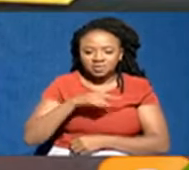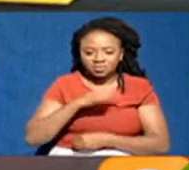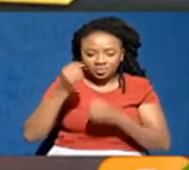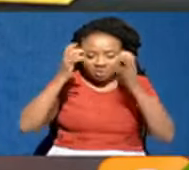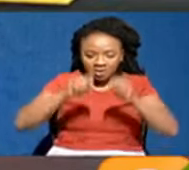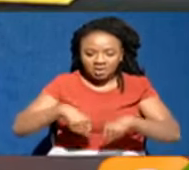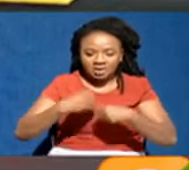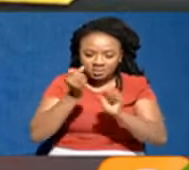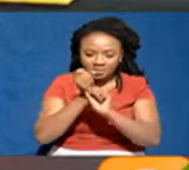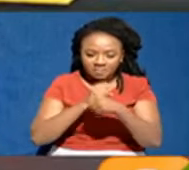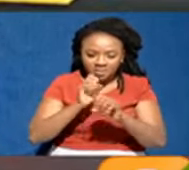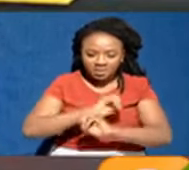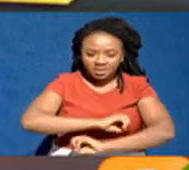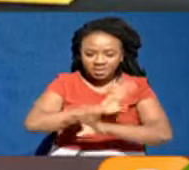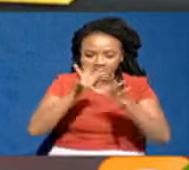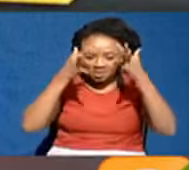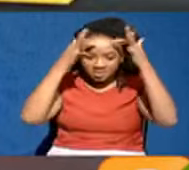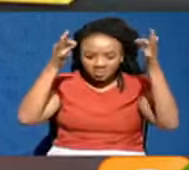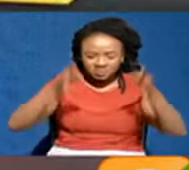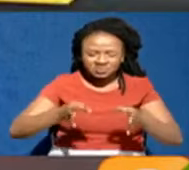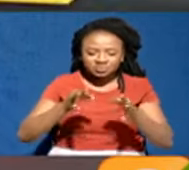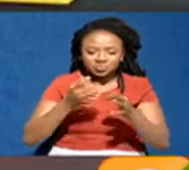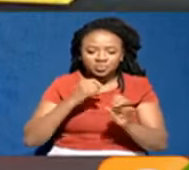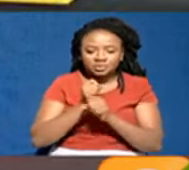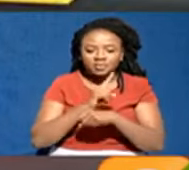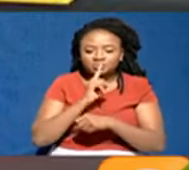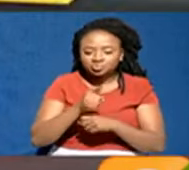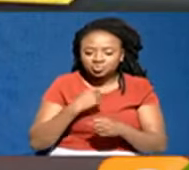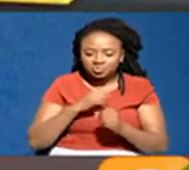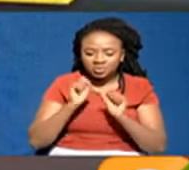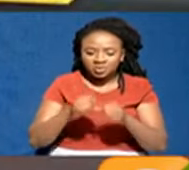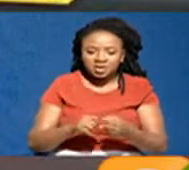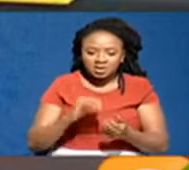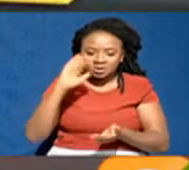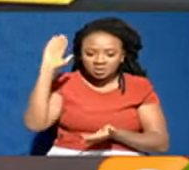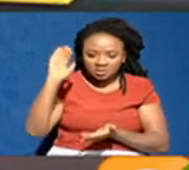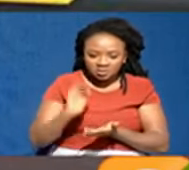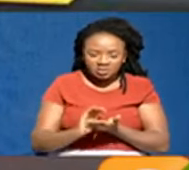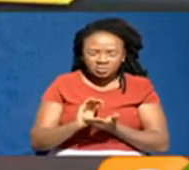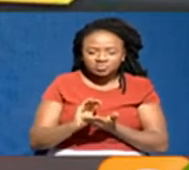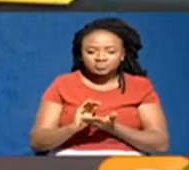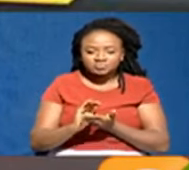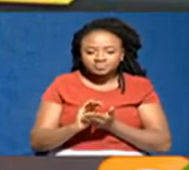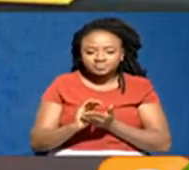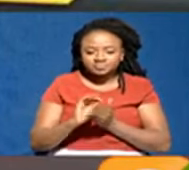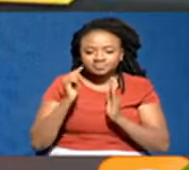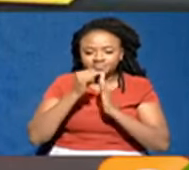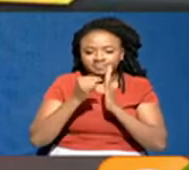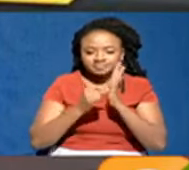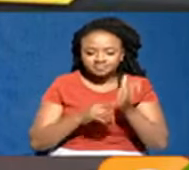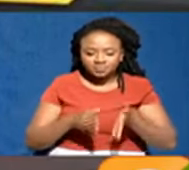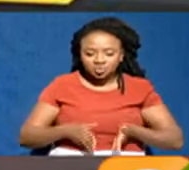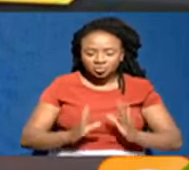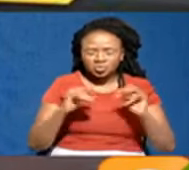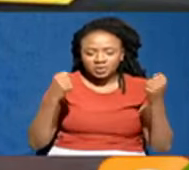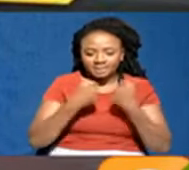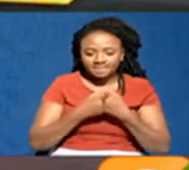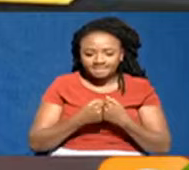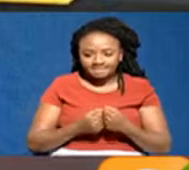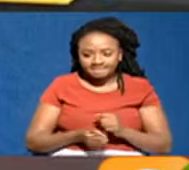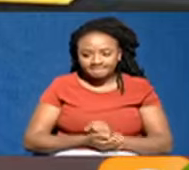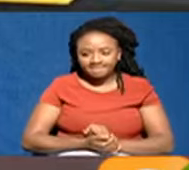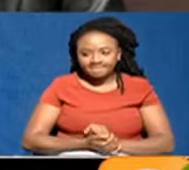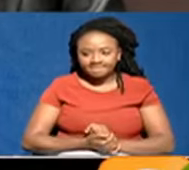in terms of the interventions that we're actually making to ensure that we reduce or zero down on matters road crashes on our roads.